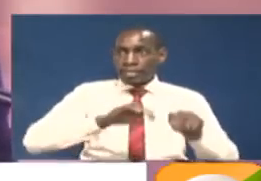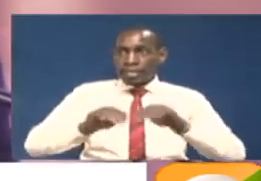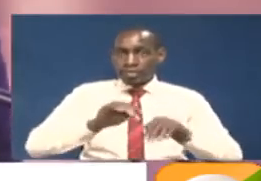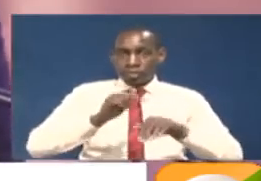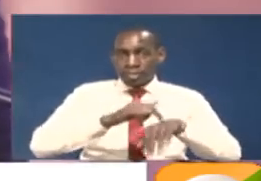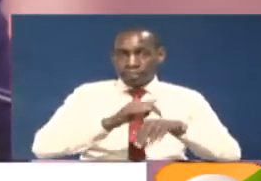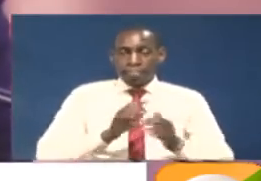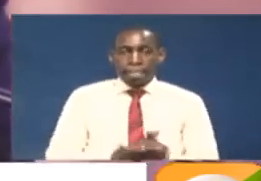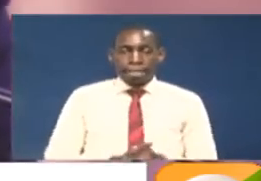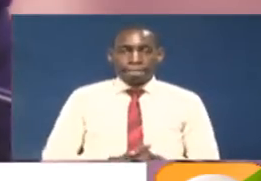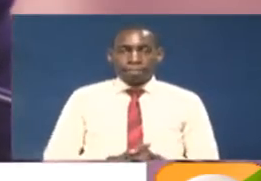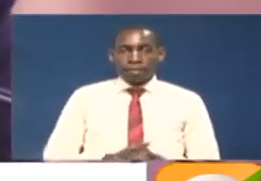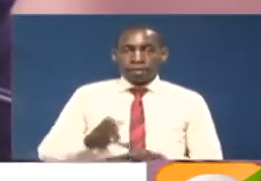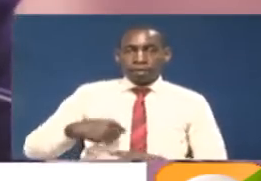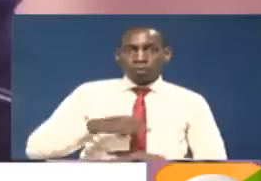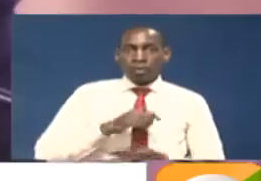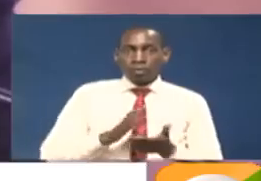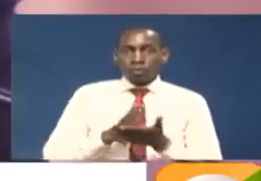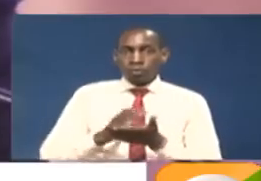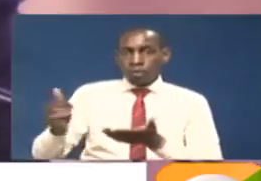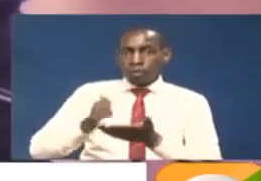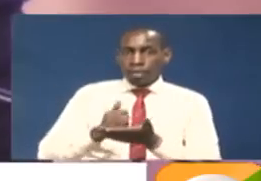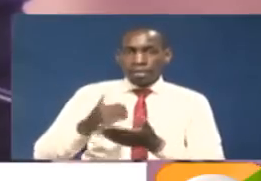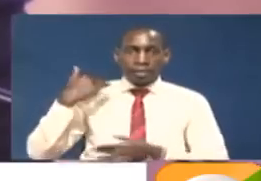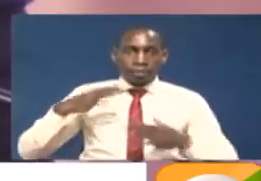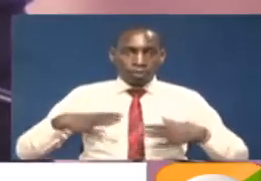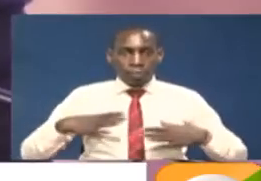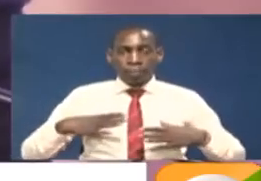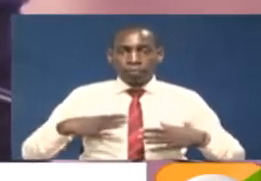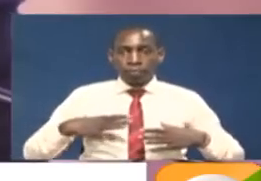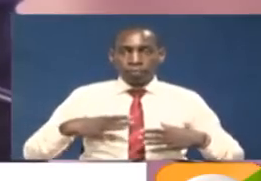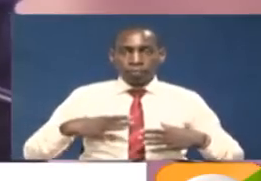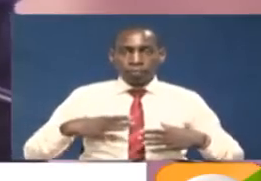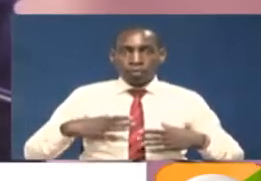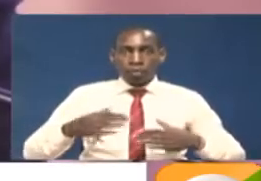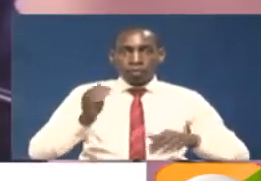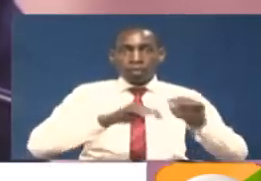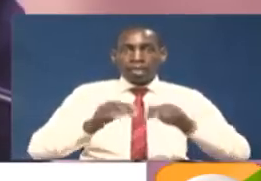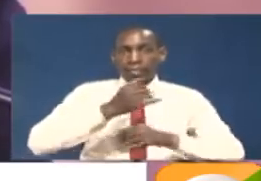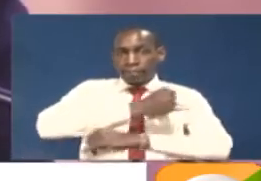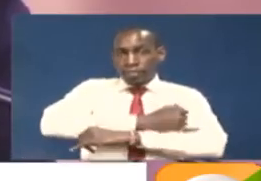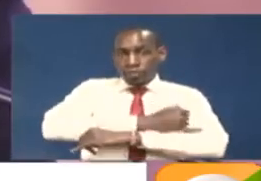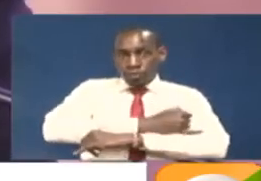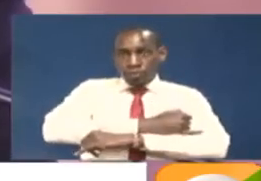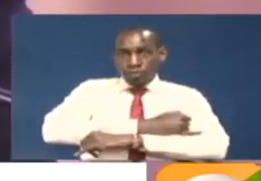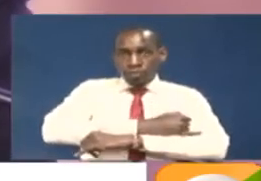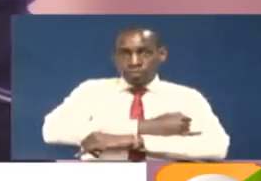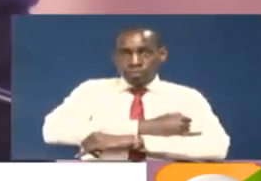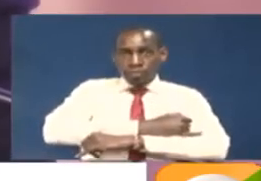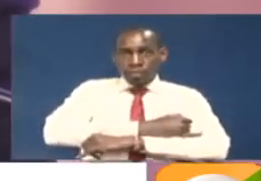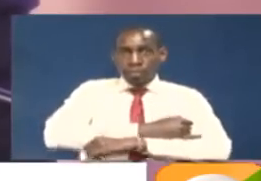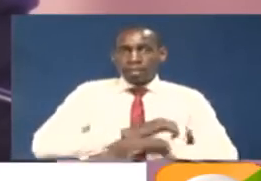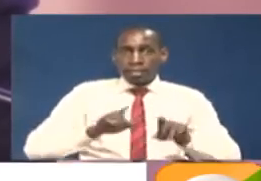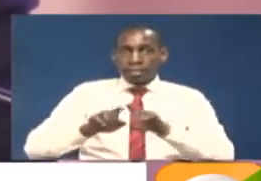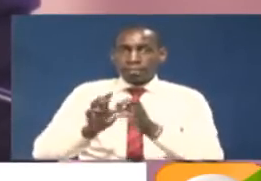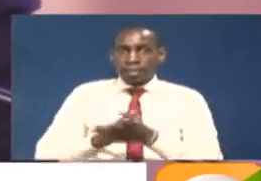electoral cycle, we will have laundered criminals into our elective institutions,